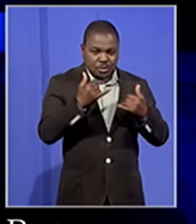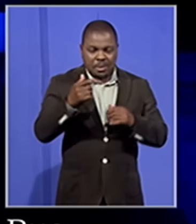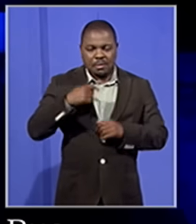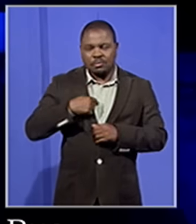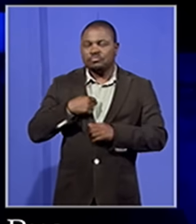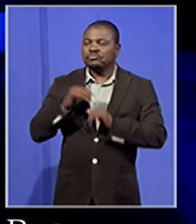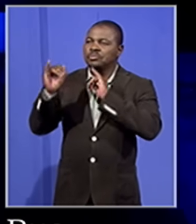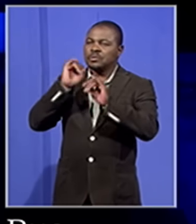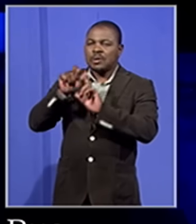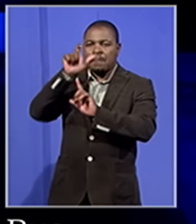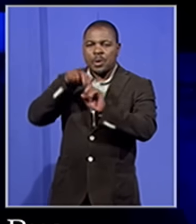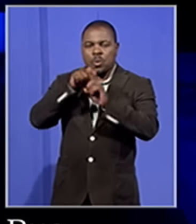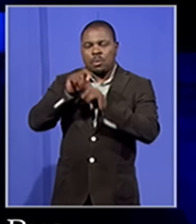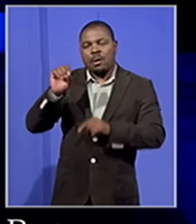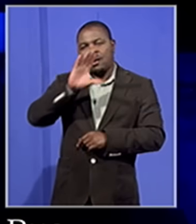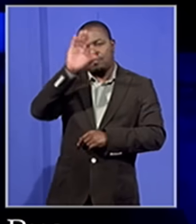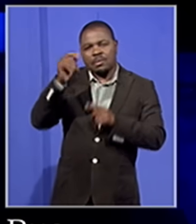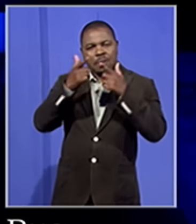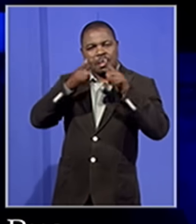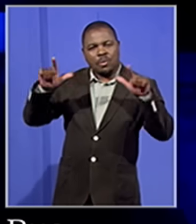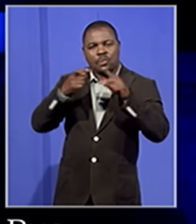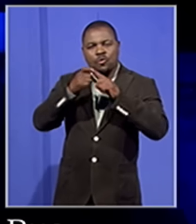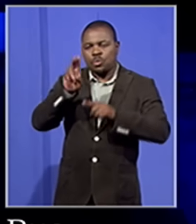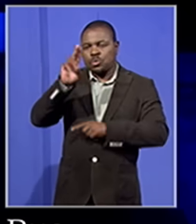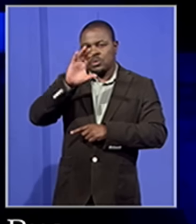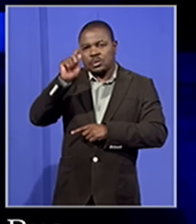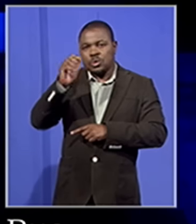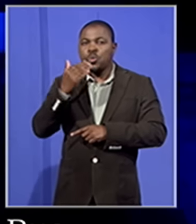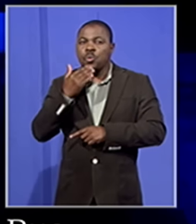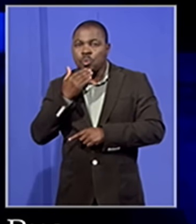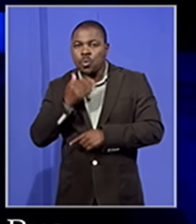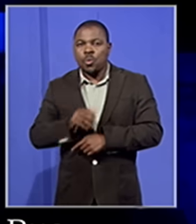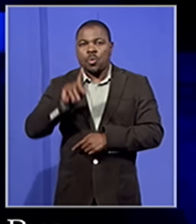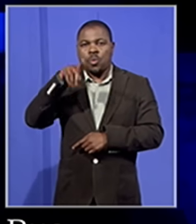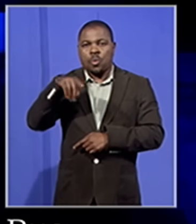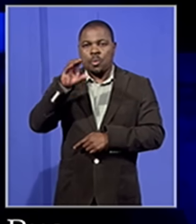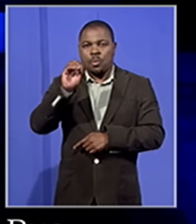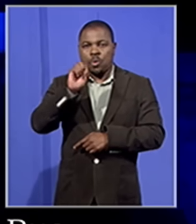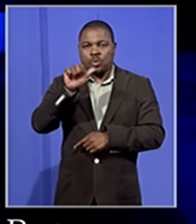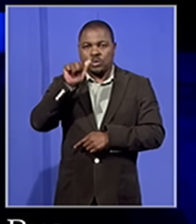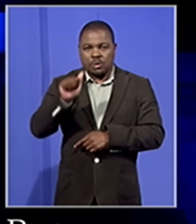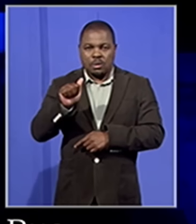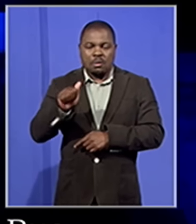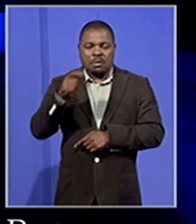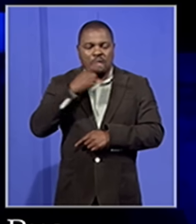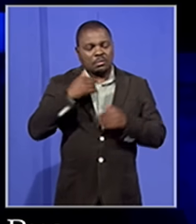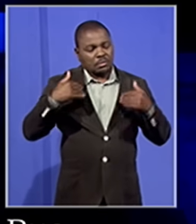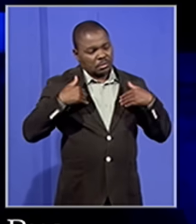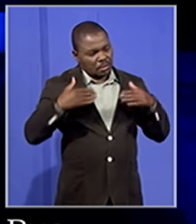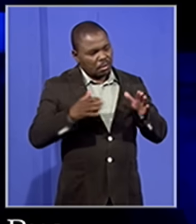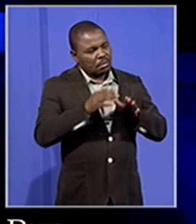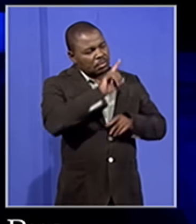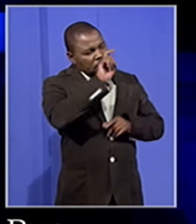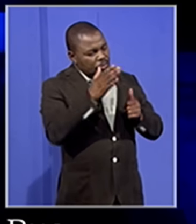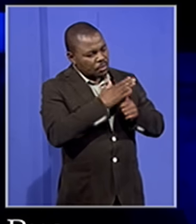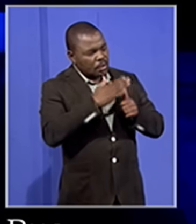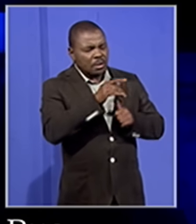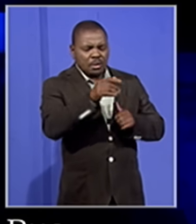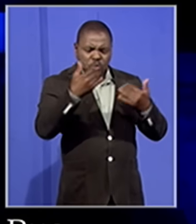ya dipuo tsa Se-Afrika UCT e leng Professor Thabile Posa. Ke qadile puisano ya rona ka hore a re hlalosetse bohlokwa ba letsatsi lena.